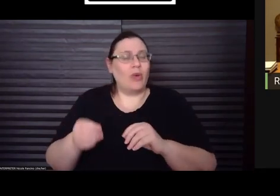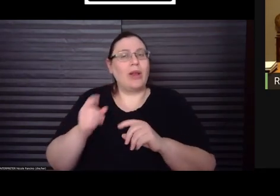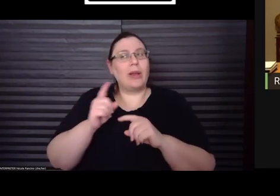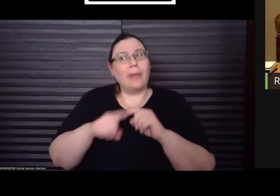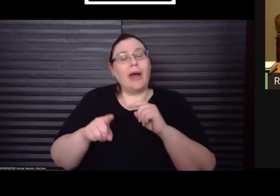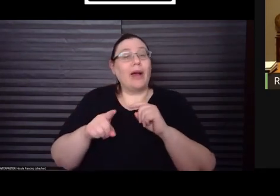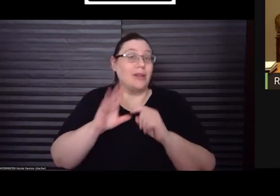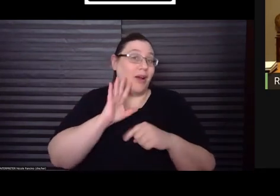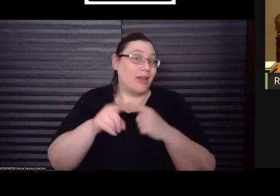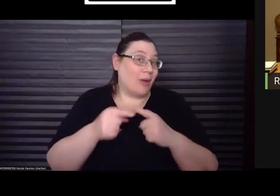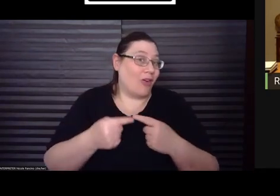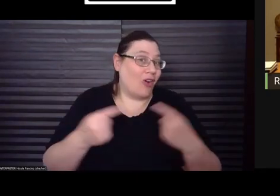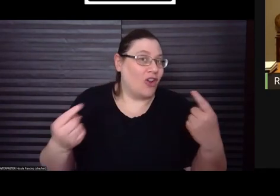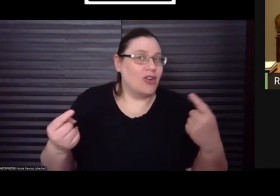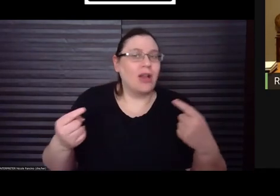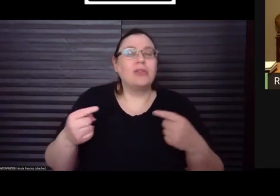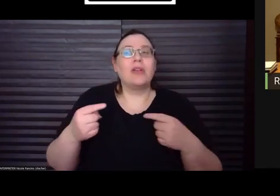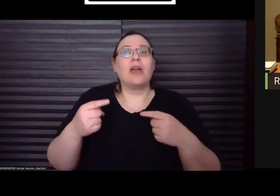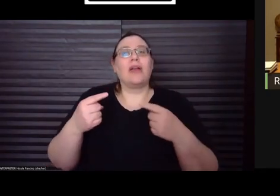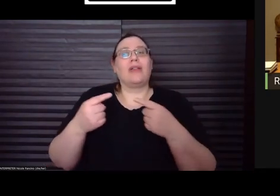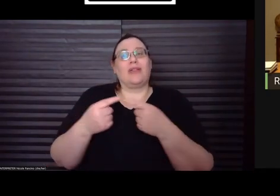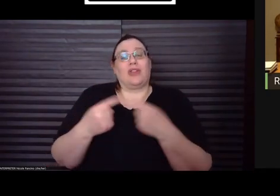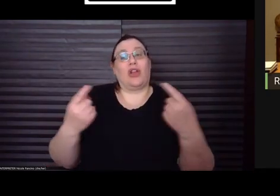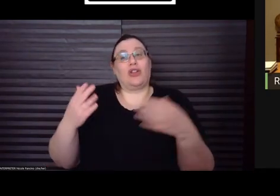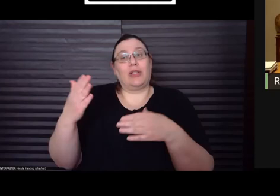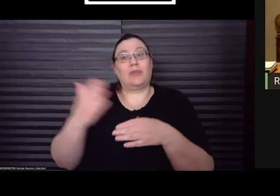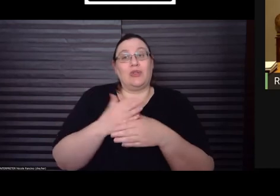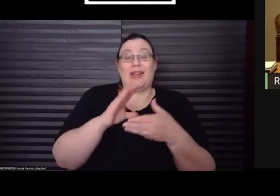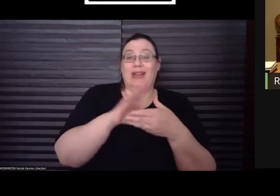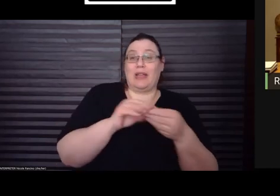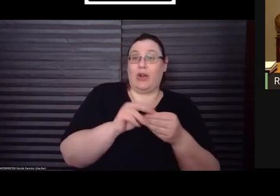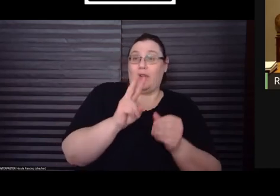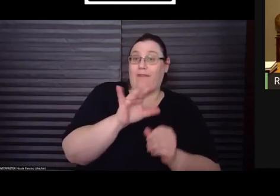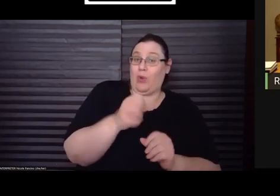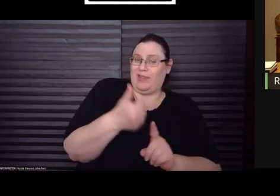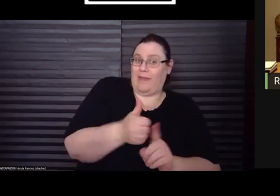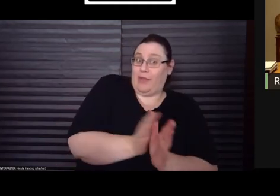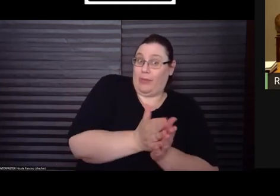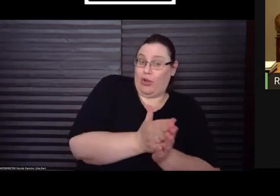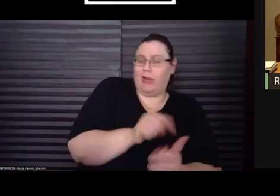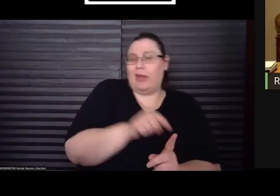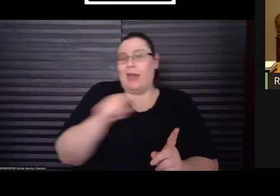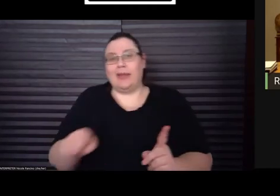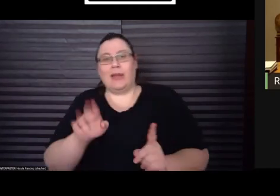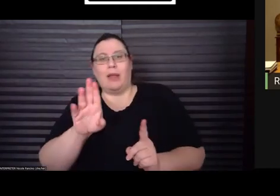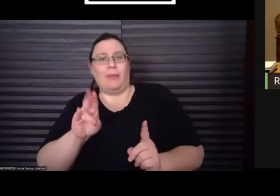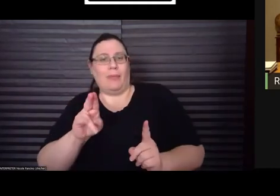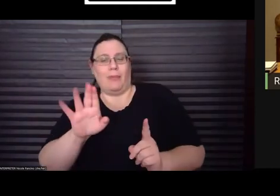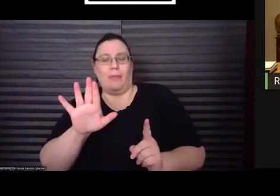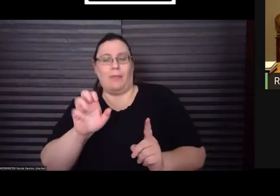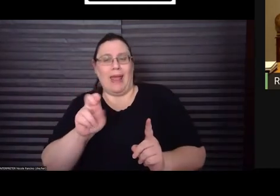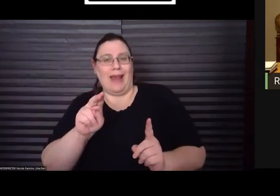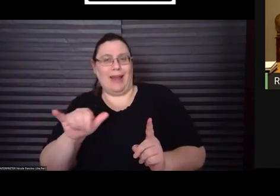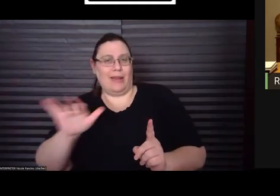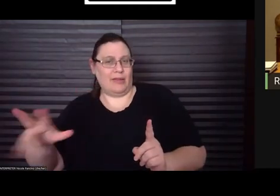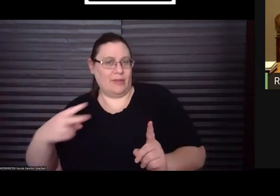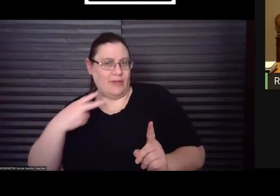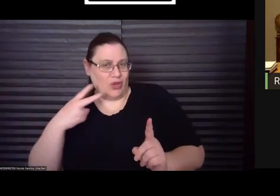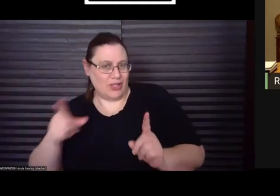there is, speaking of contrast, one between the narrative voice of the book and Benny himself.